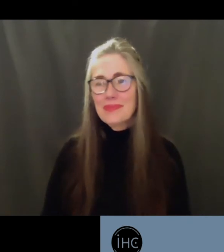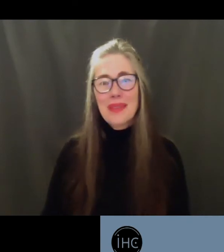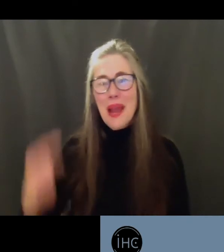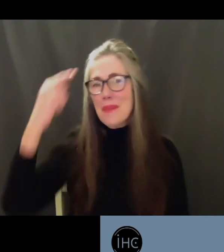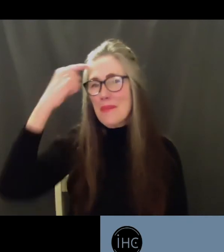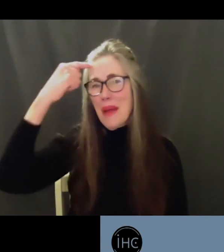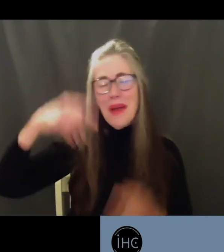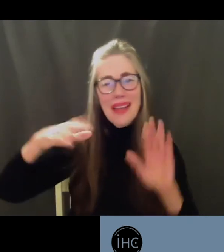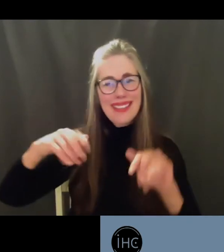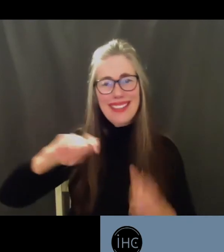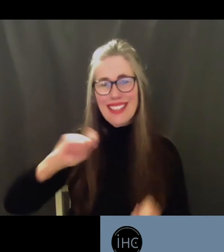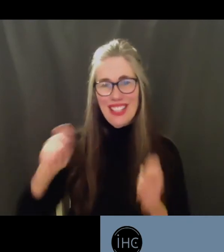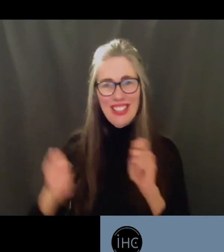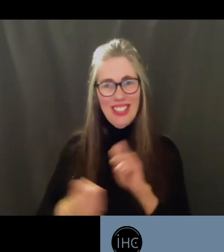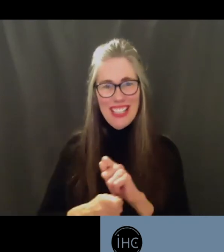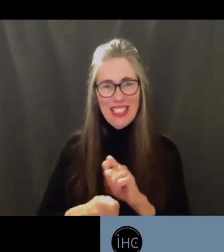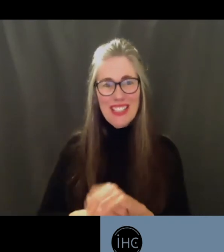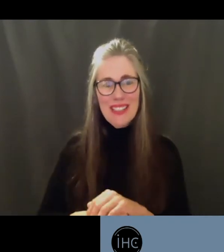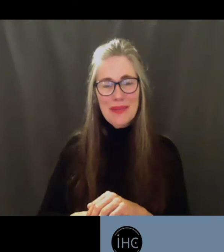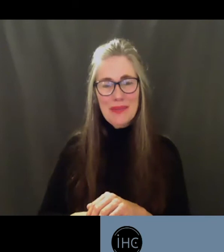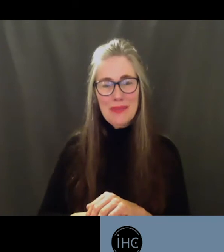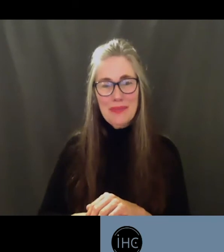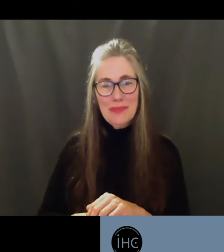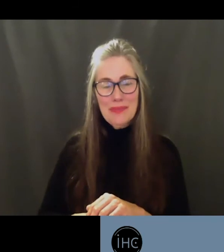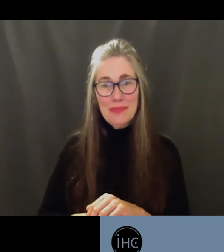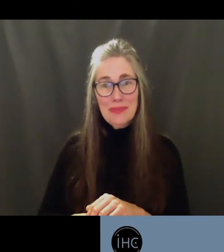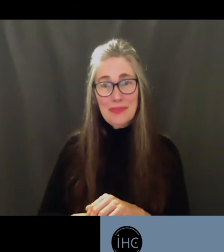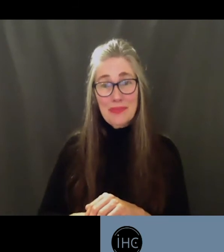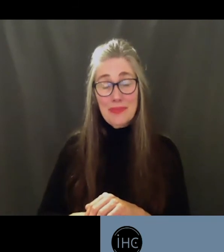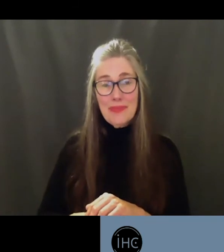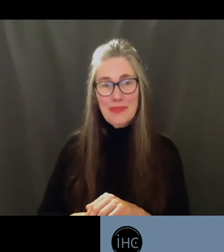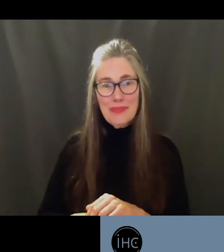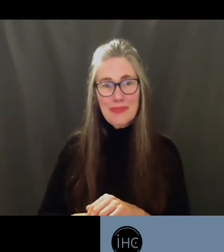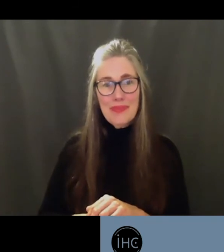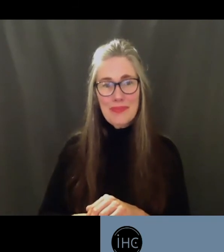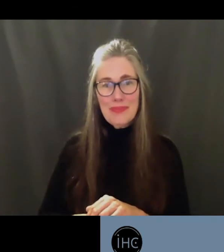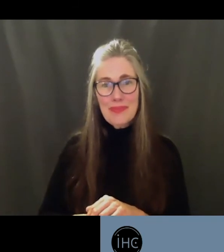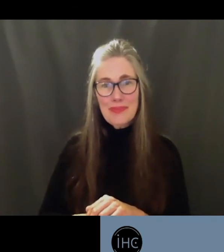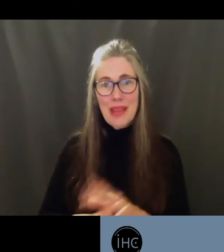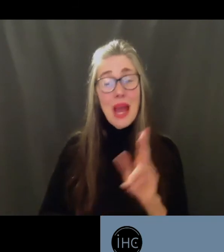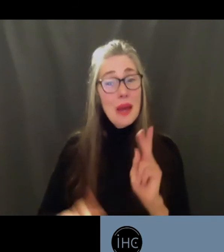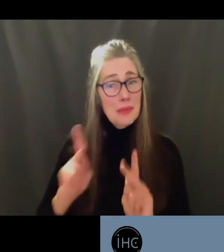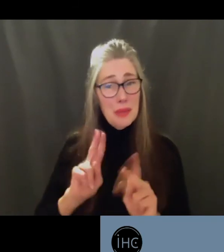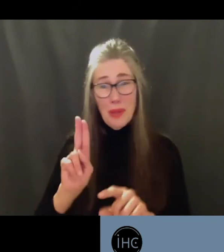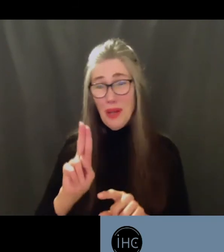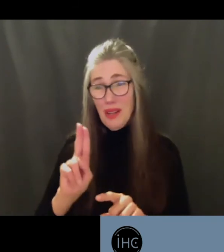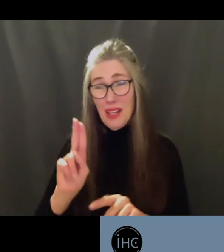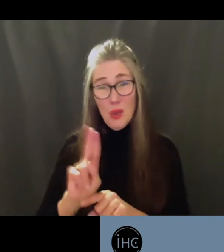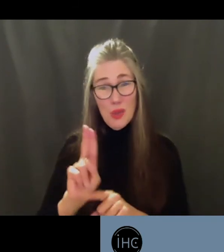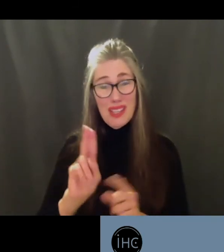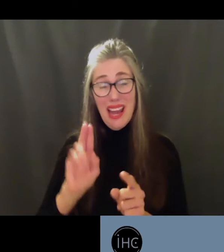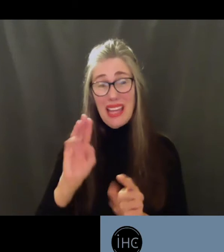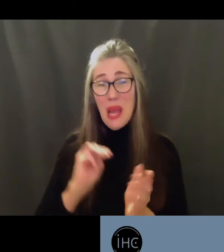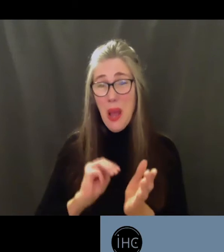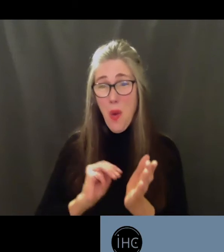my position is that certainly the guy uses a million things that come from fascism. That's why I ended with